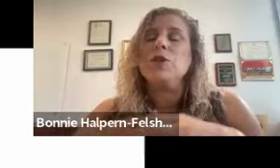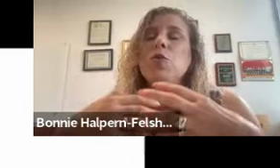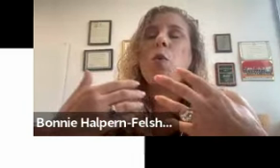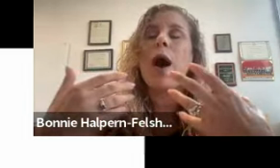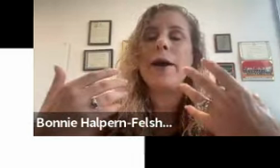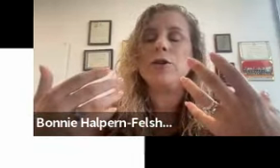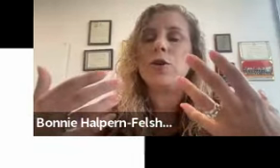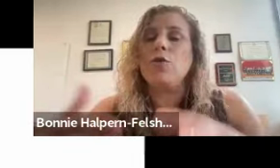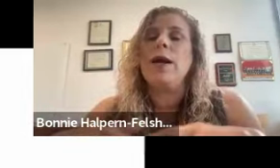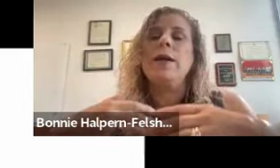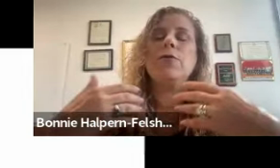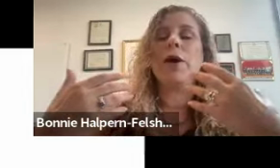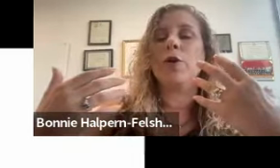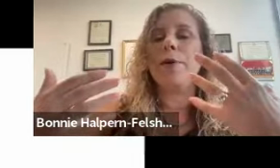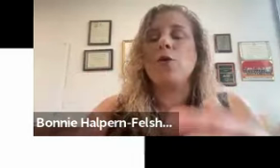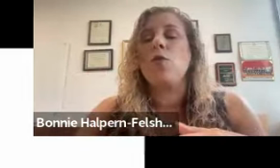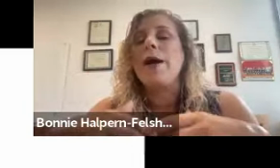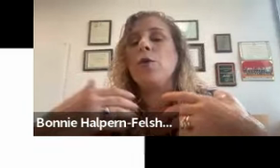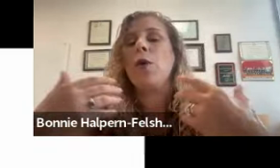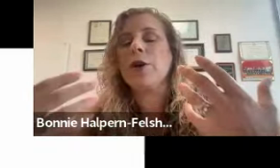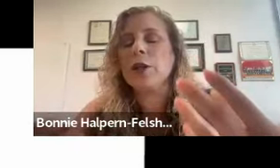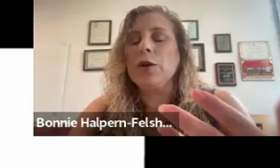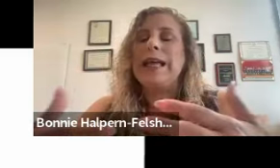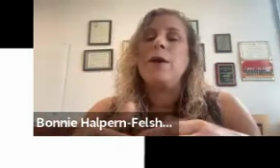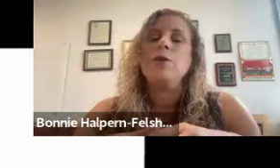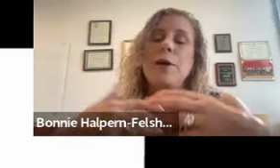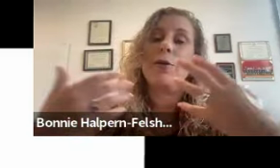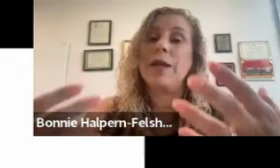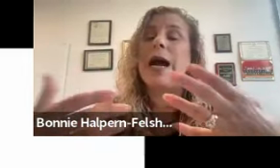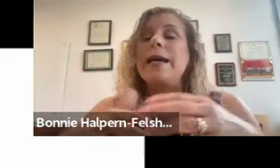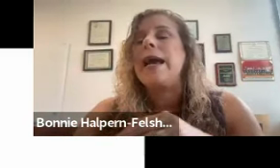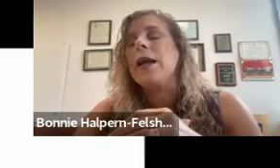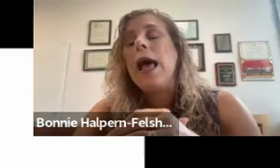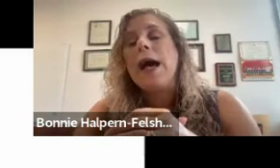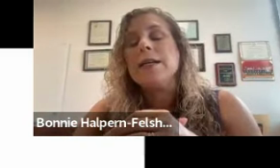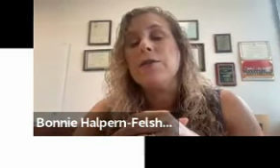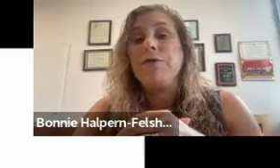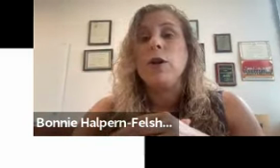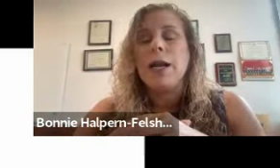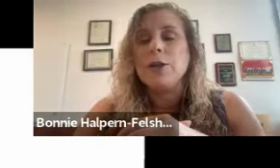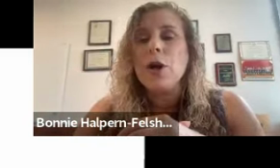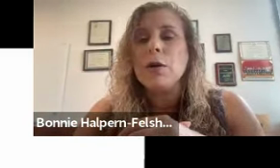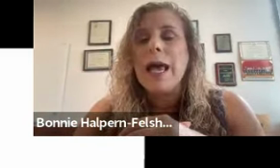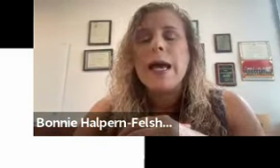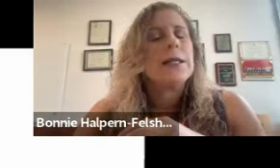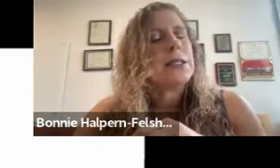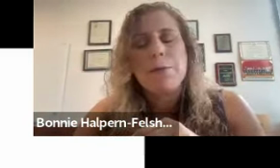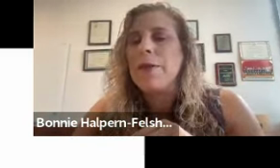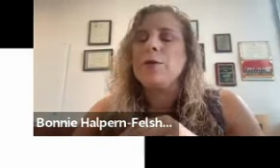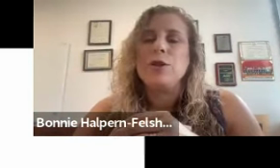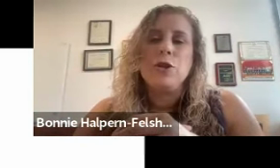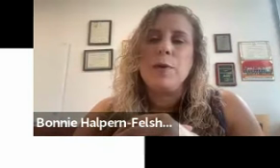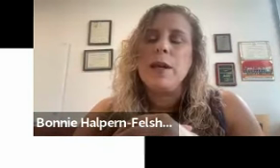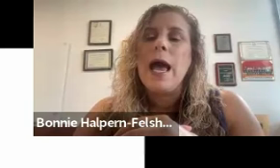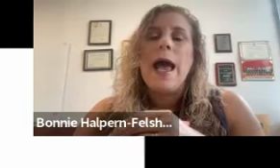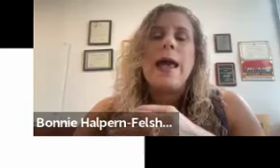you do. It's why you're so creative, why you're a better writer, why you can learn language better than I can as a full-on adult. It doesn't mean